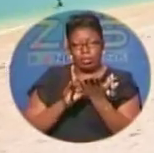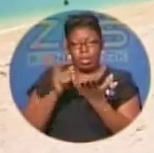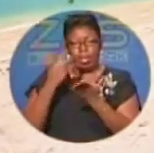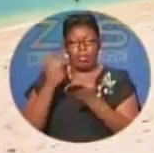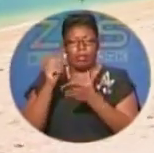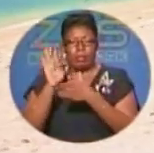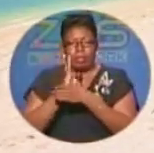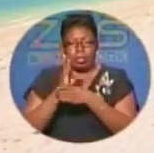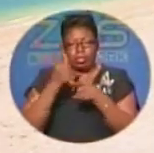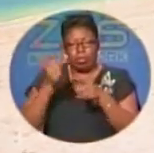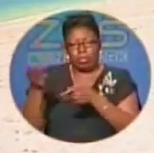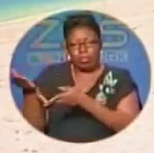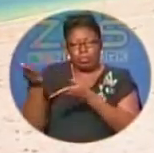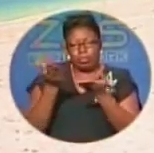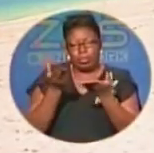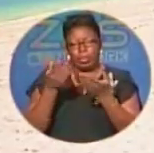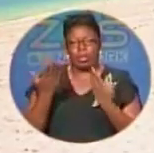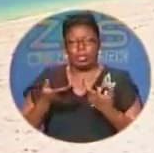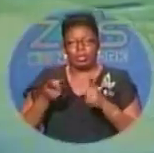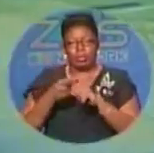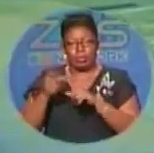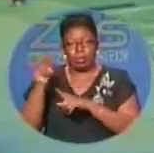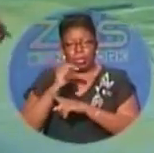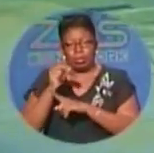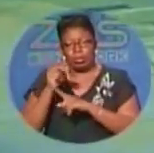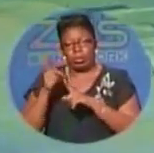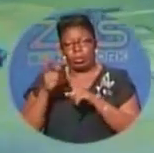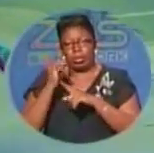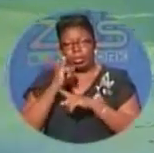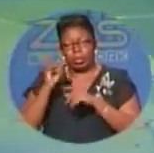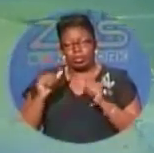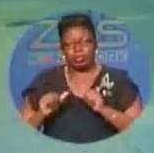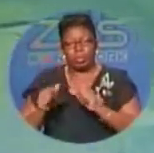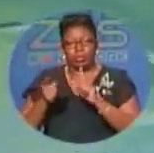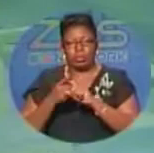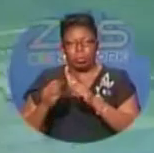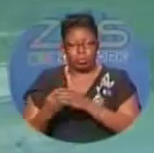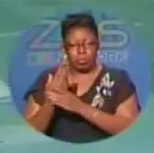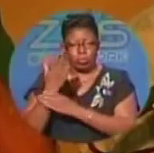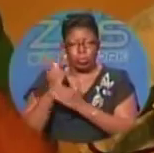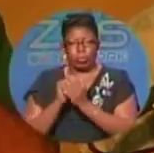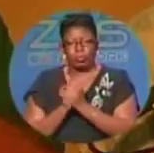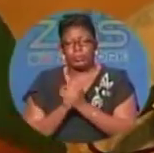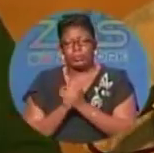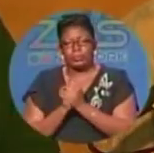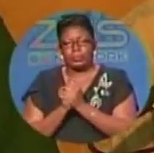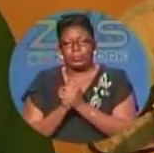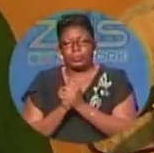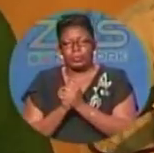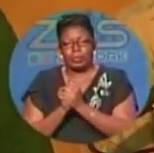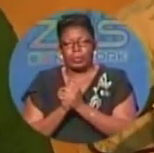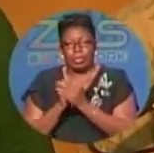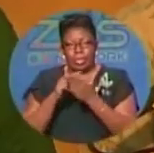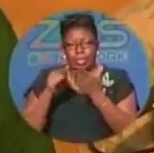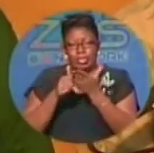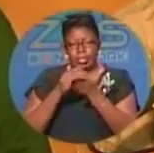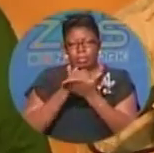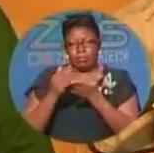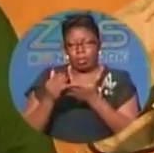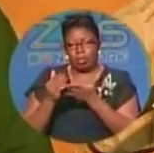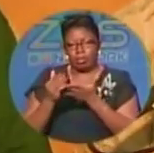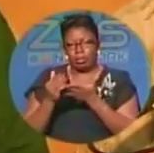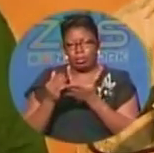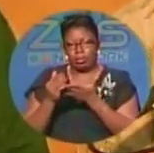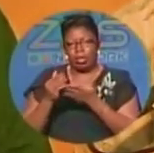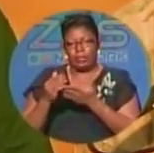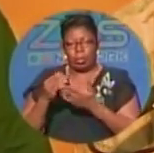business they are trying to bring to our shores continues to grow. It's incremental spend. You see, this is part of it. They may not spend